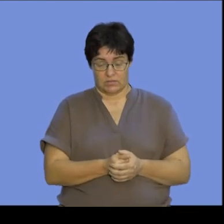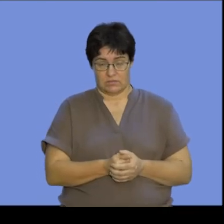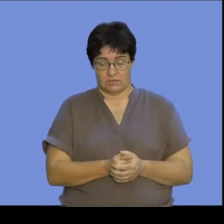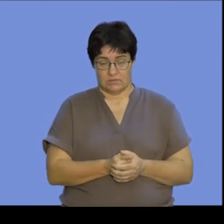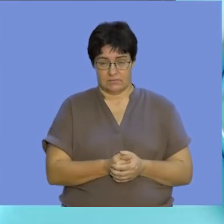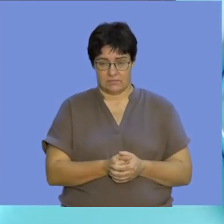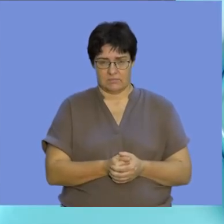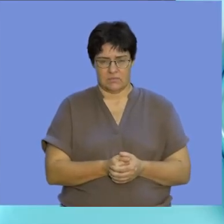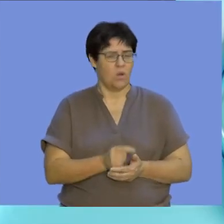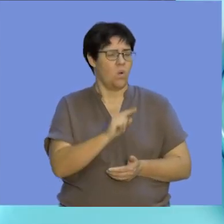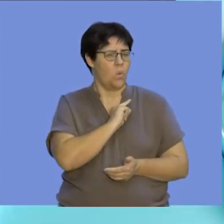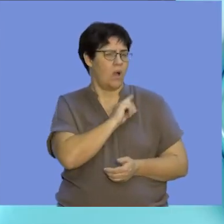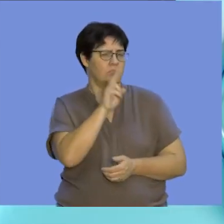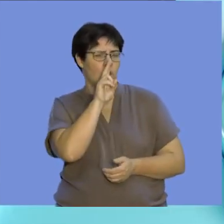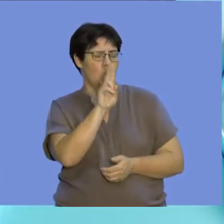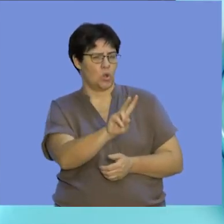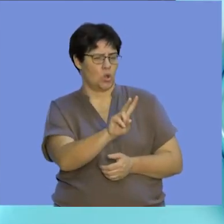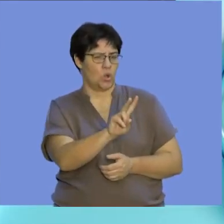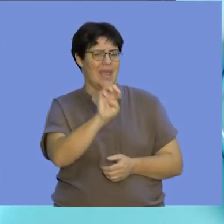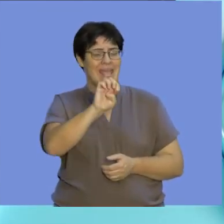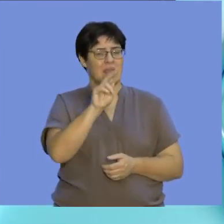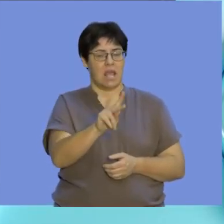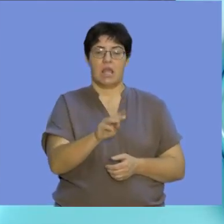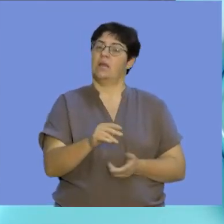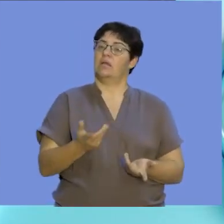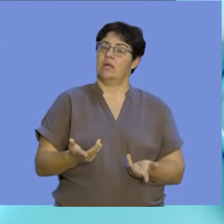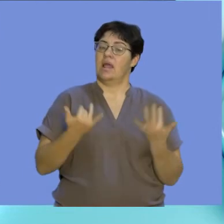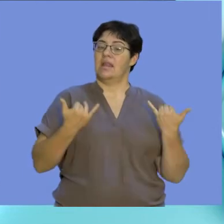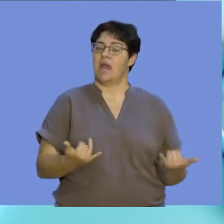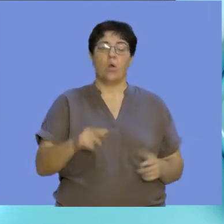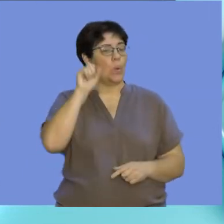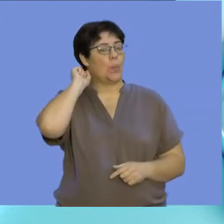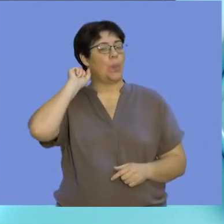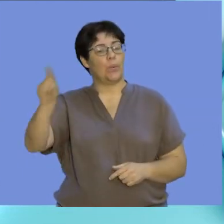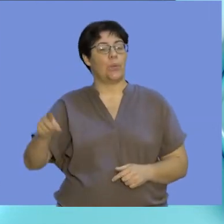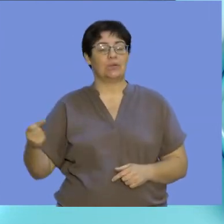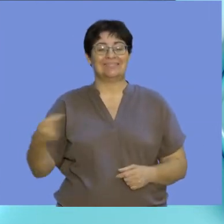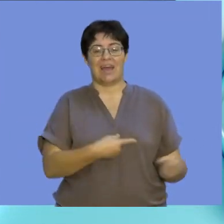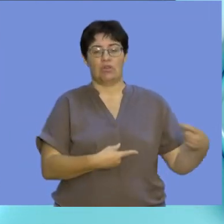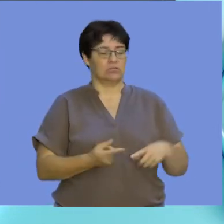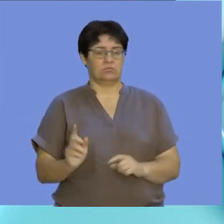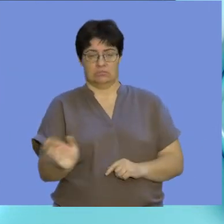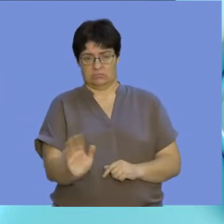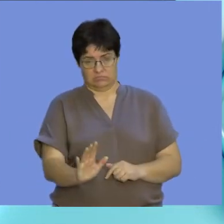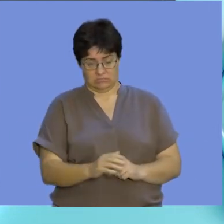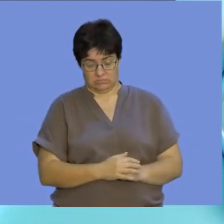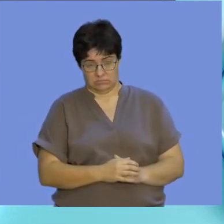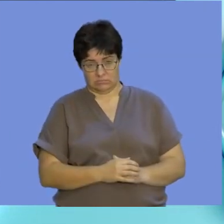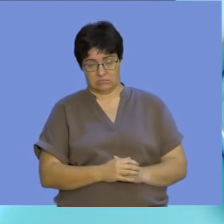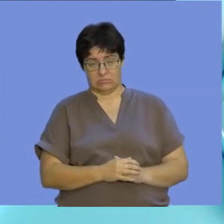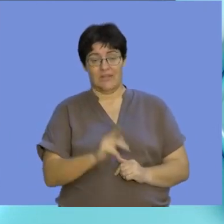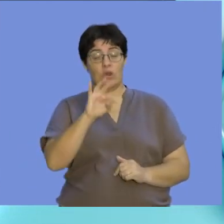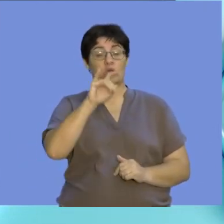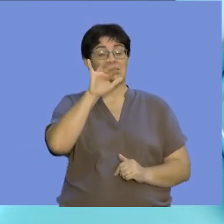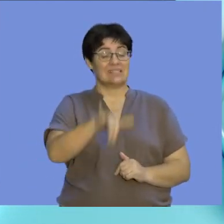Just because now we're going to be looking at kinetic energy doesn't mean we can ignore direction, okay?